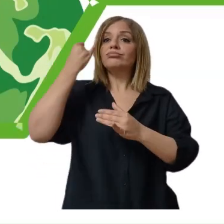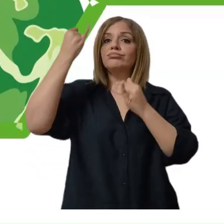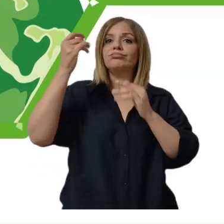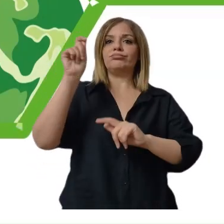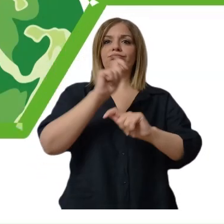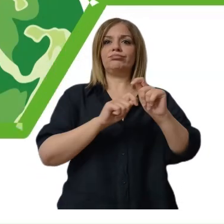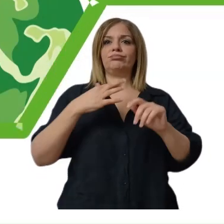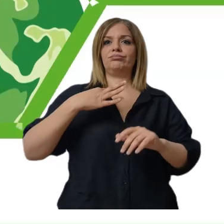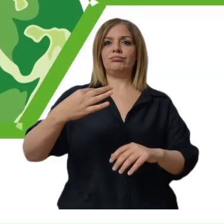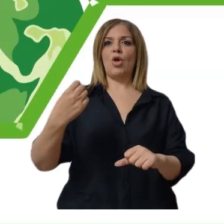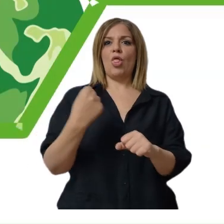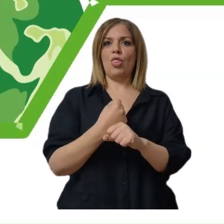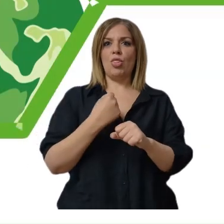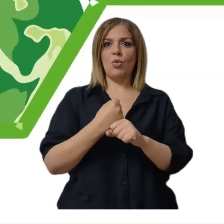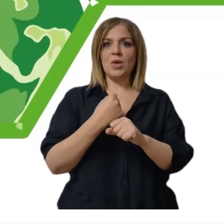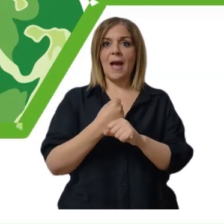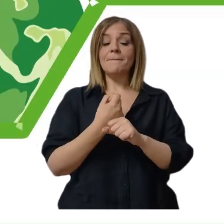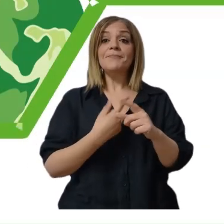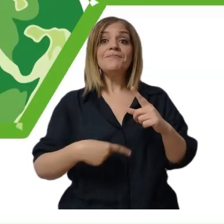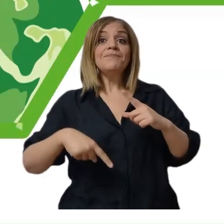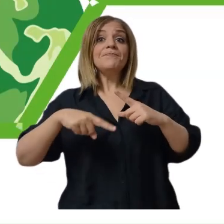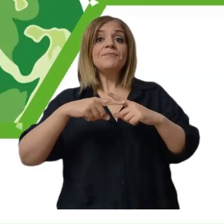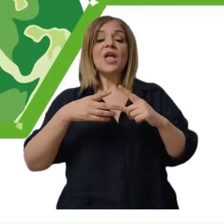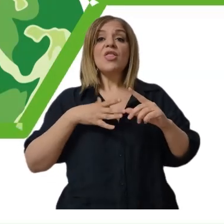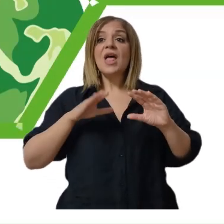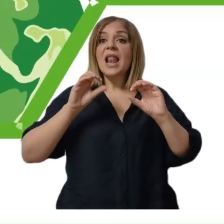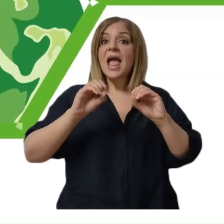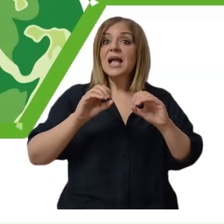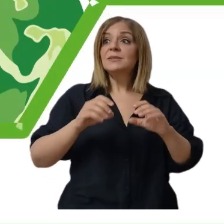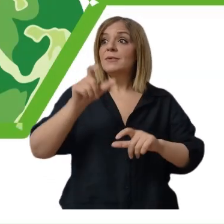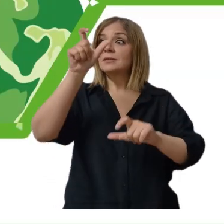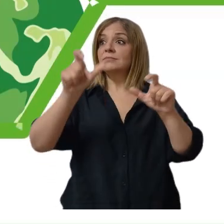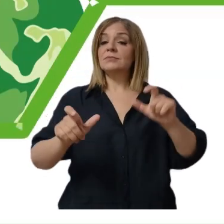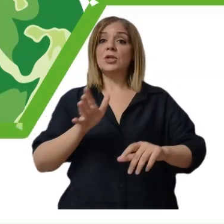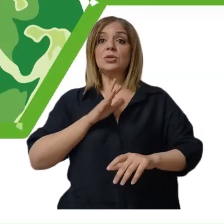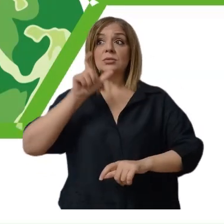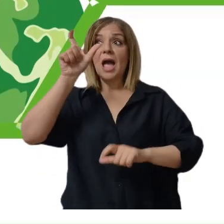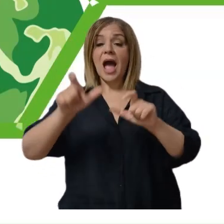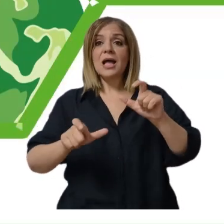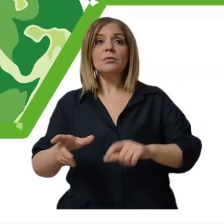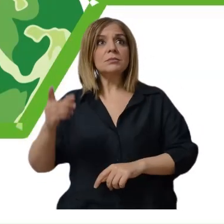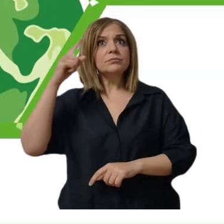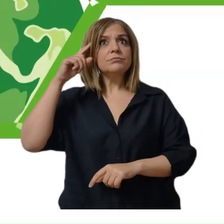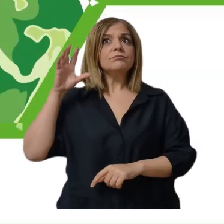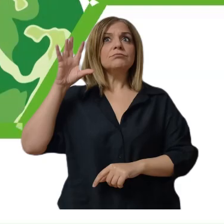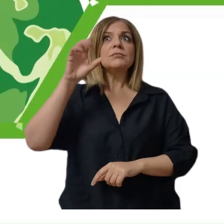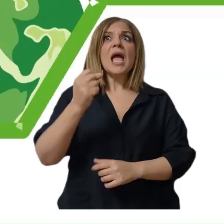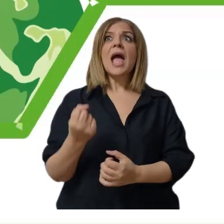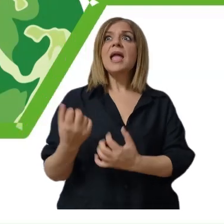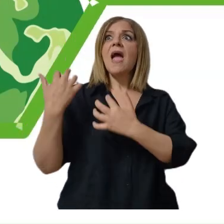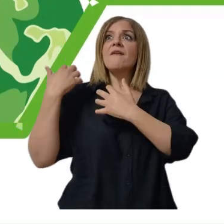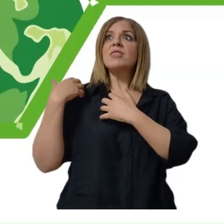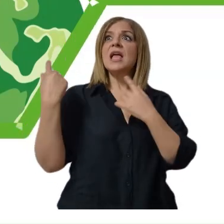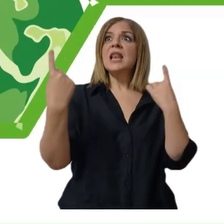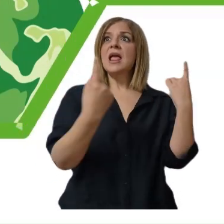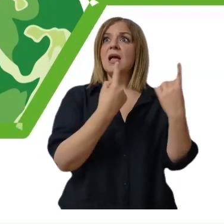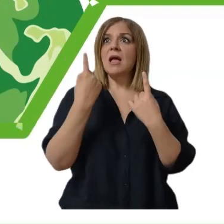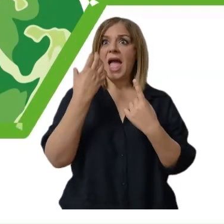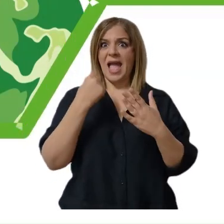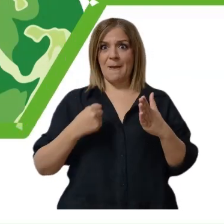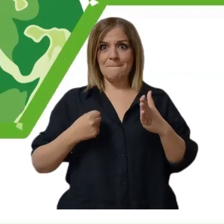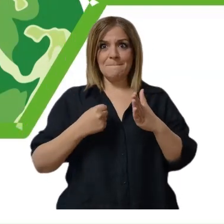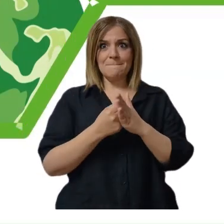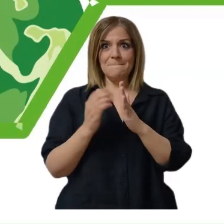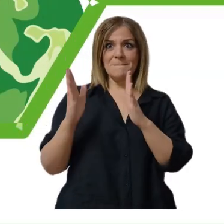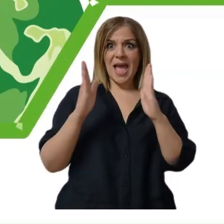employment. In addition, it wants to educate and help learners to understand that environmental responsibility is not